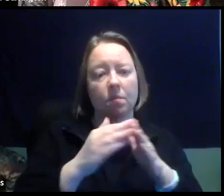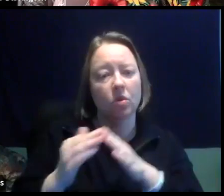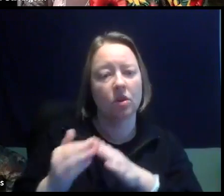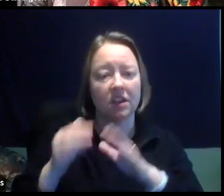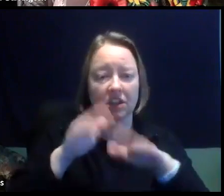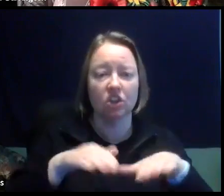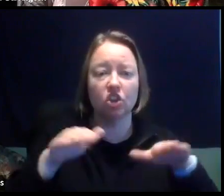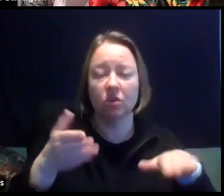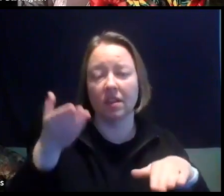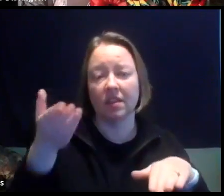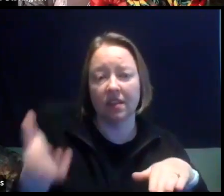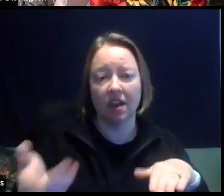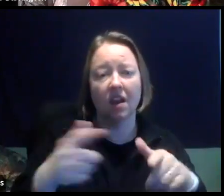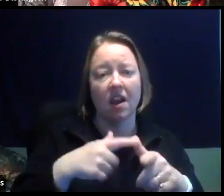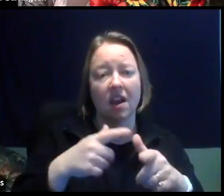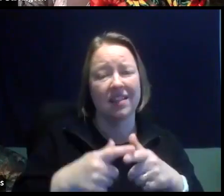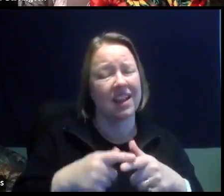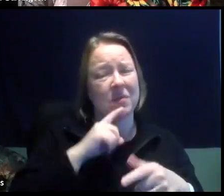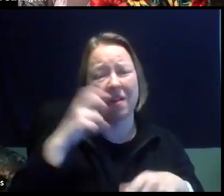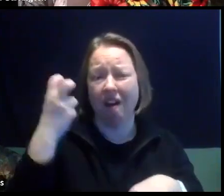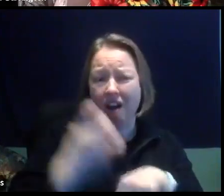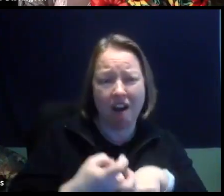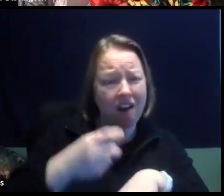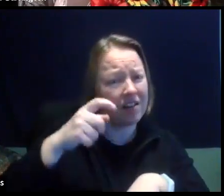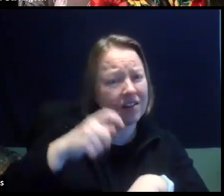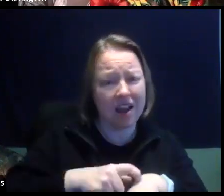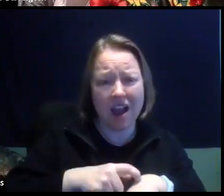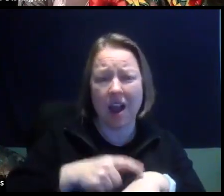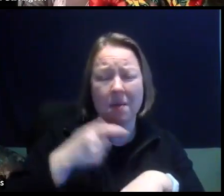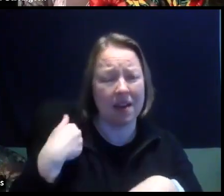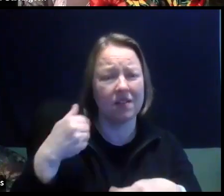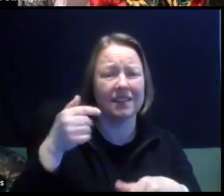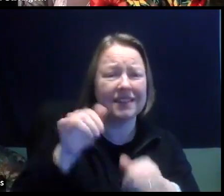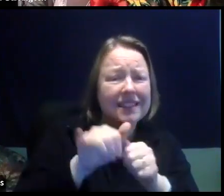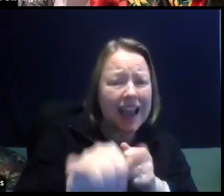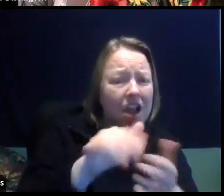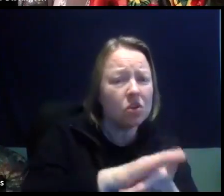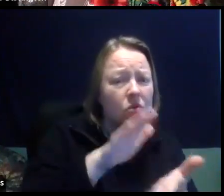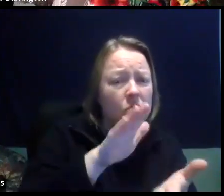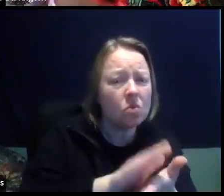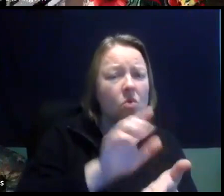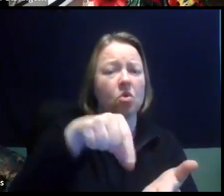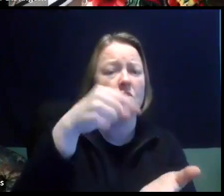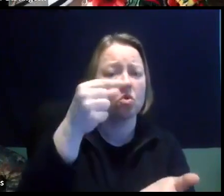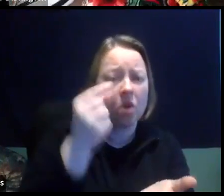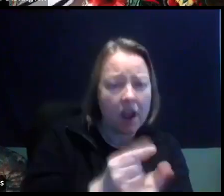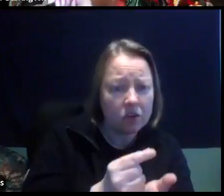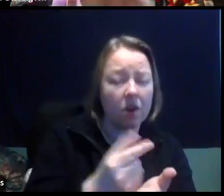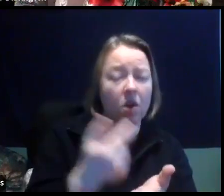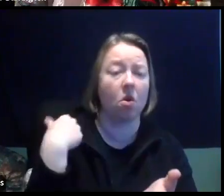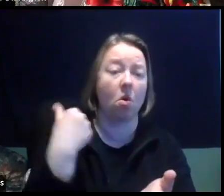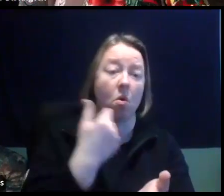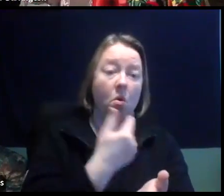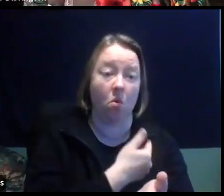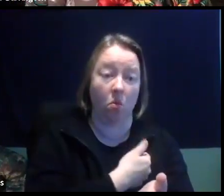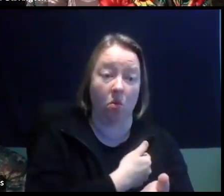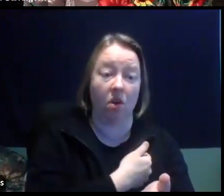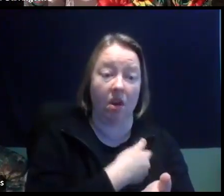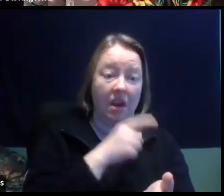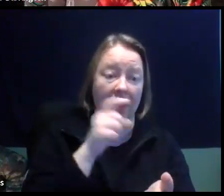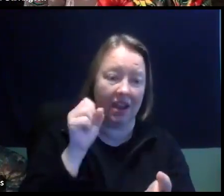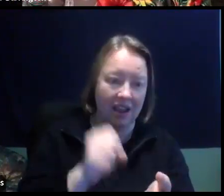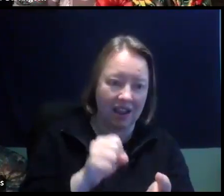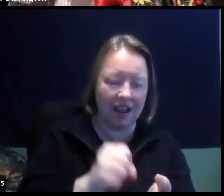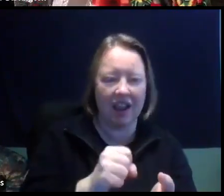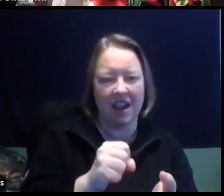the hardship associated with getting to school, staying there, and graduating. And we can contextualize